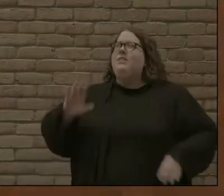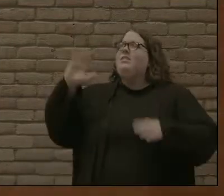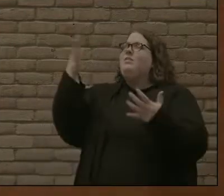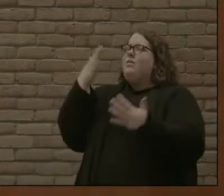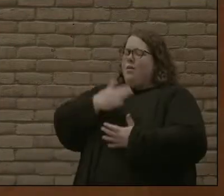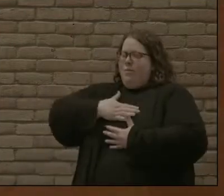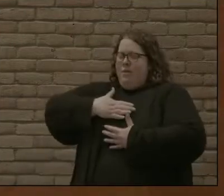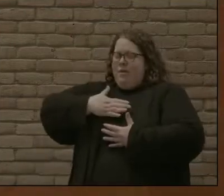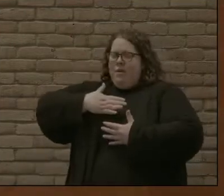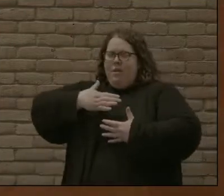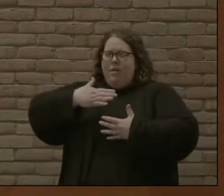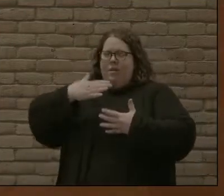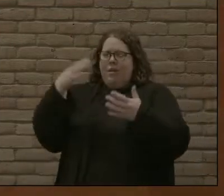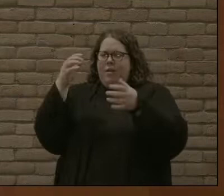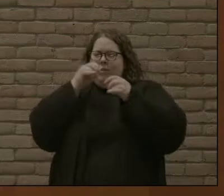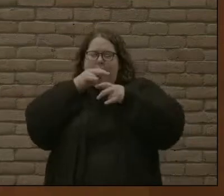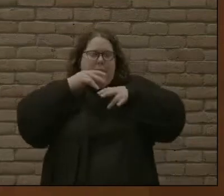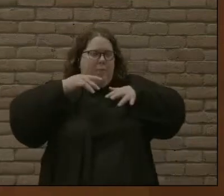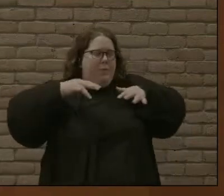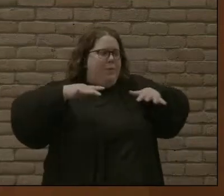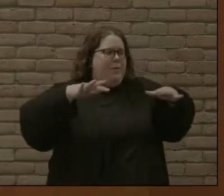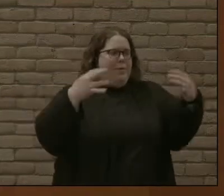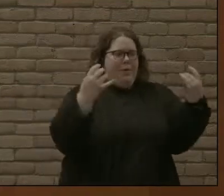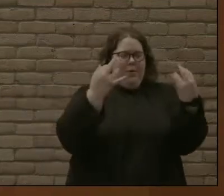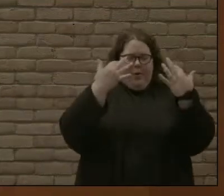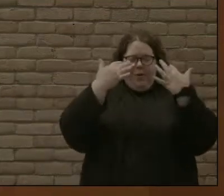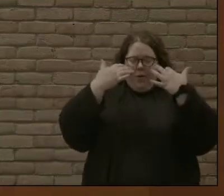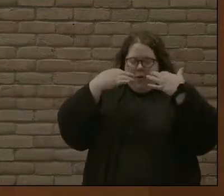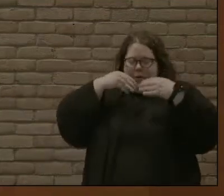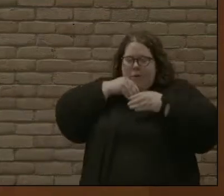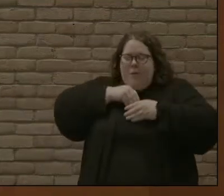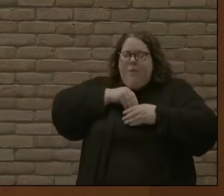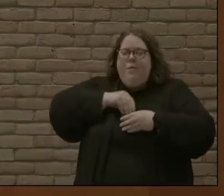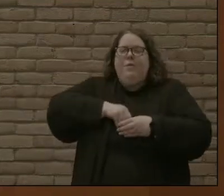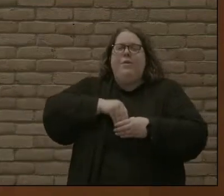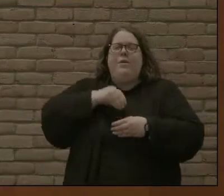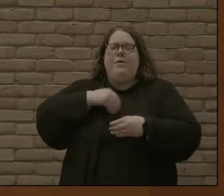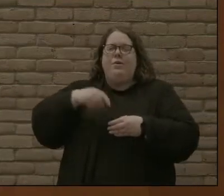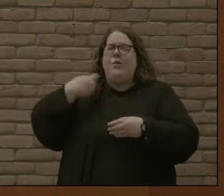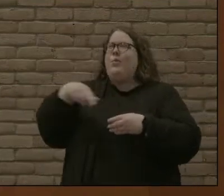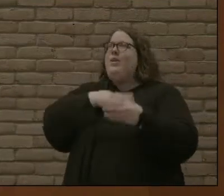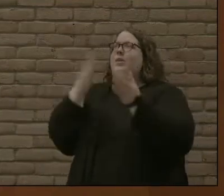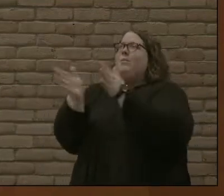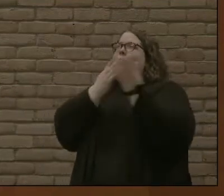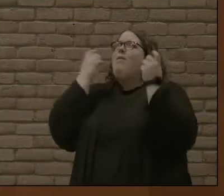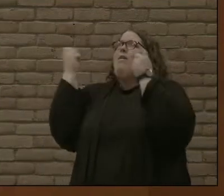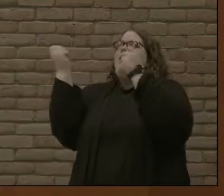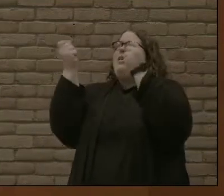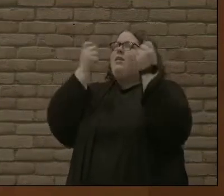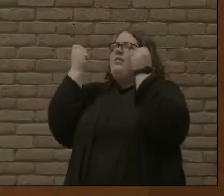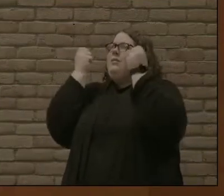Lord. It's your breath in our lungs, so we